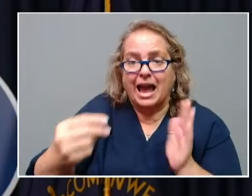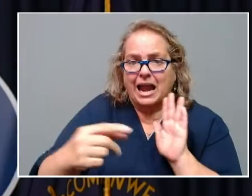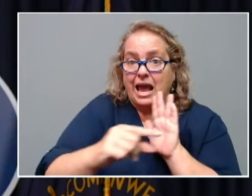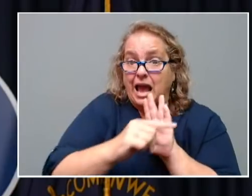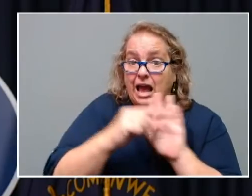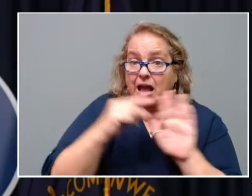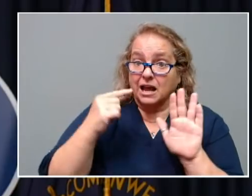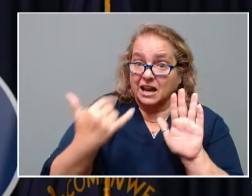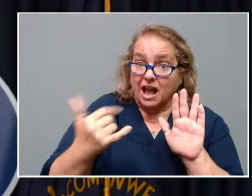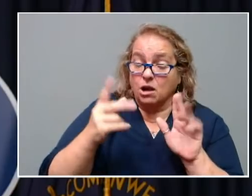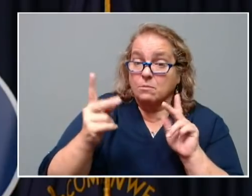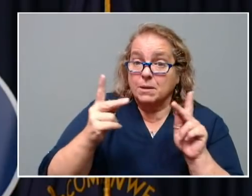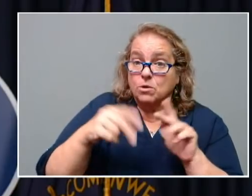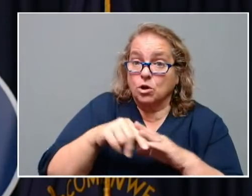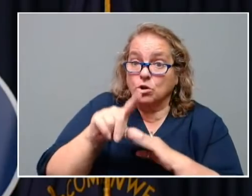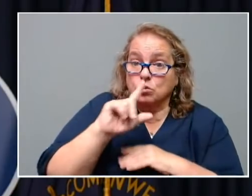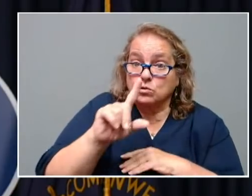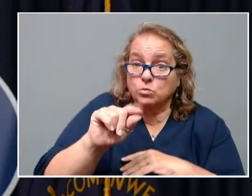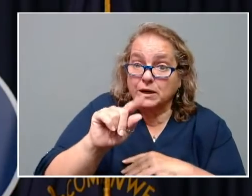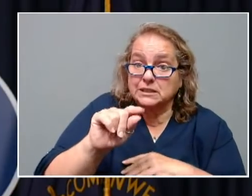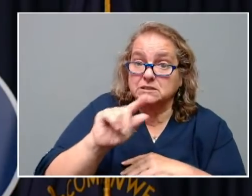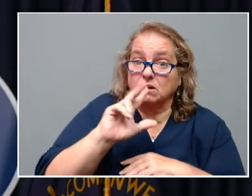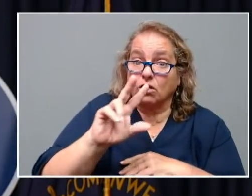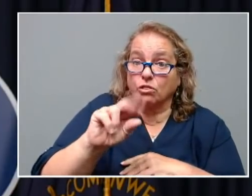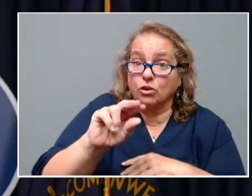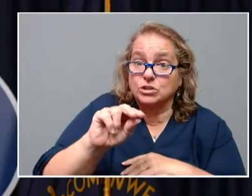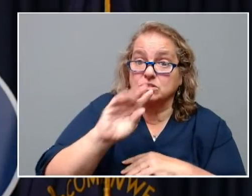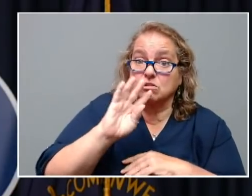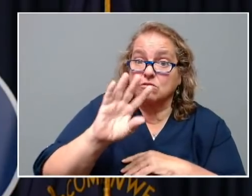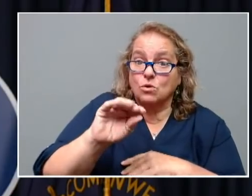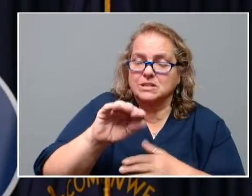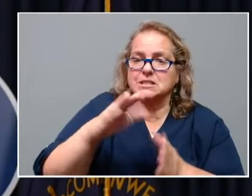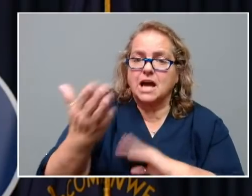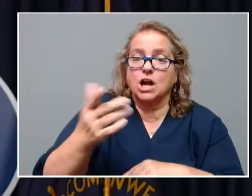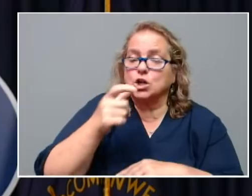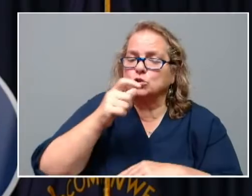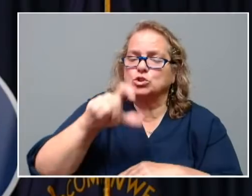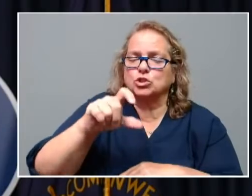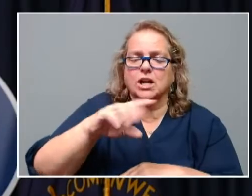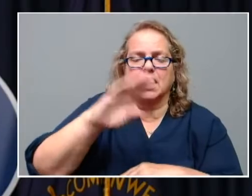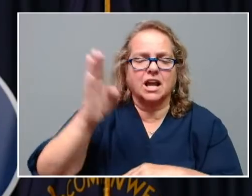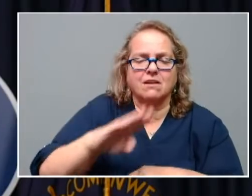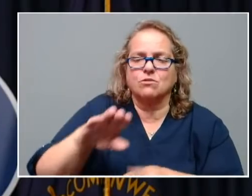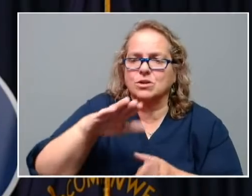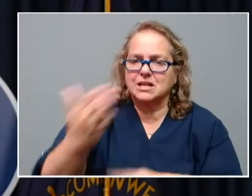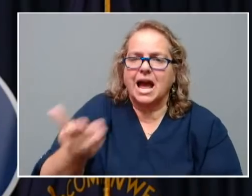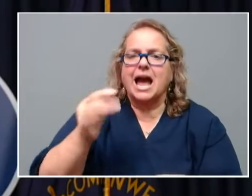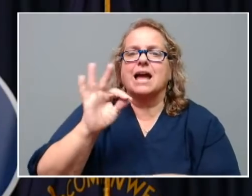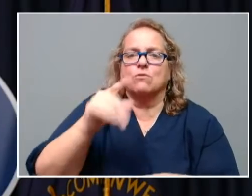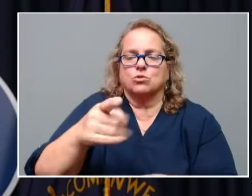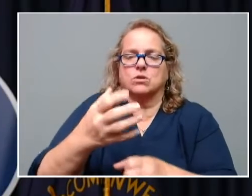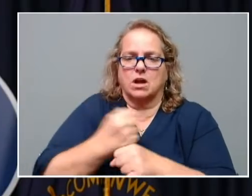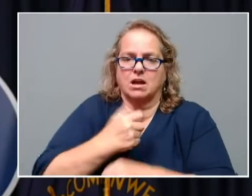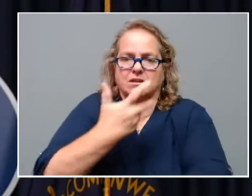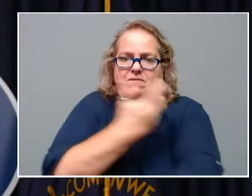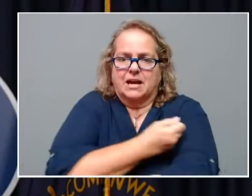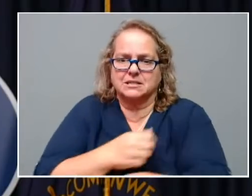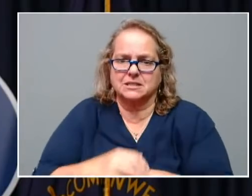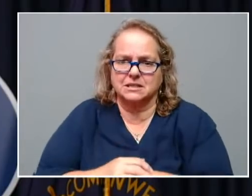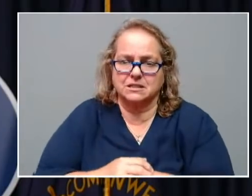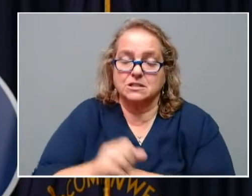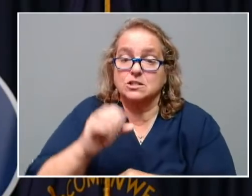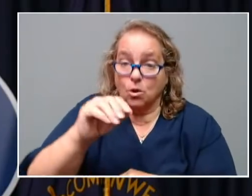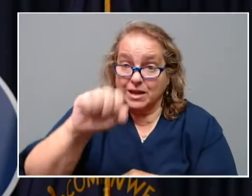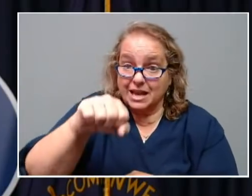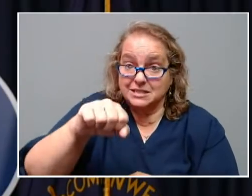30s, and their 40s who are dying, who would have never died had they had a vaccine. So yes, Delta is bad.